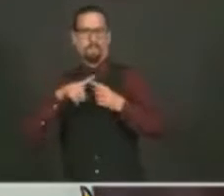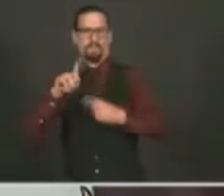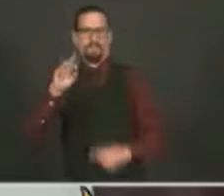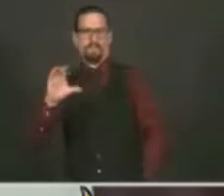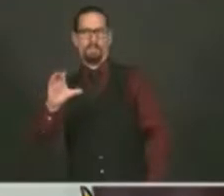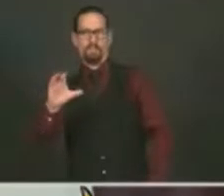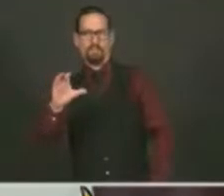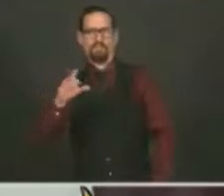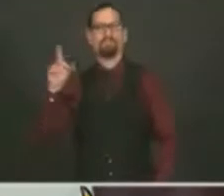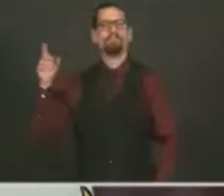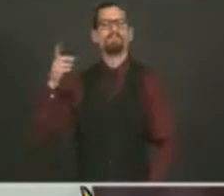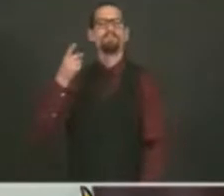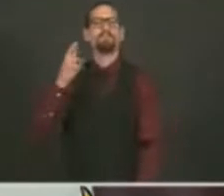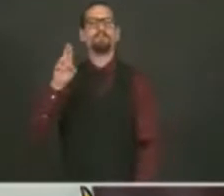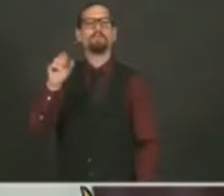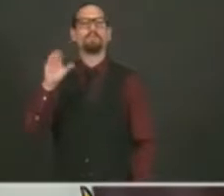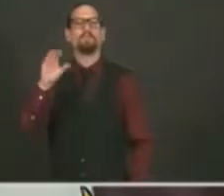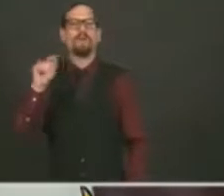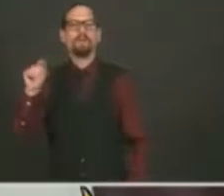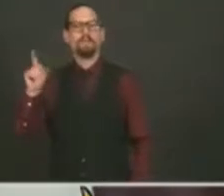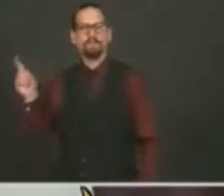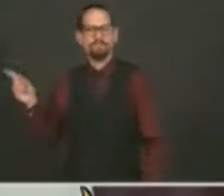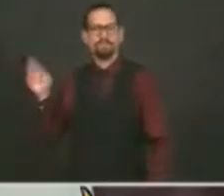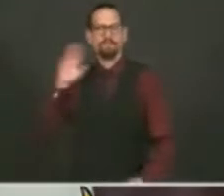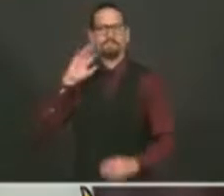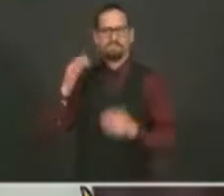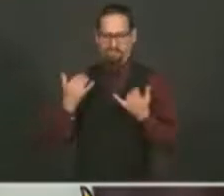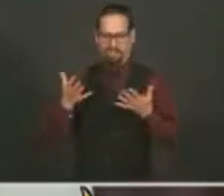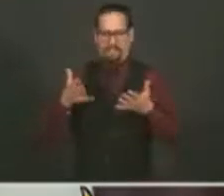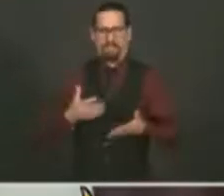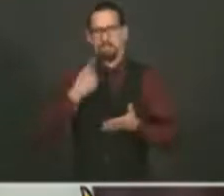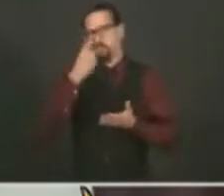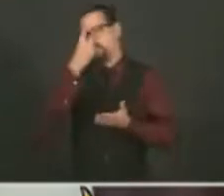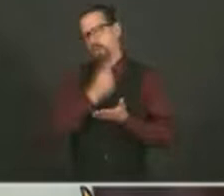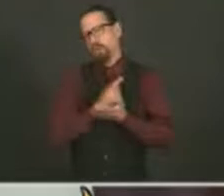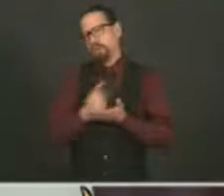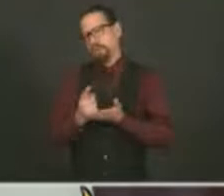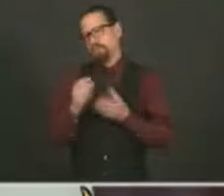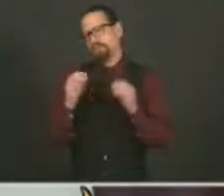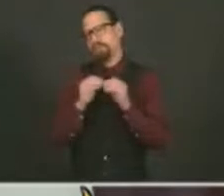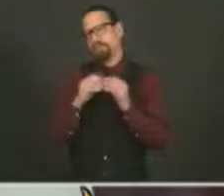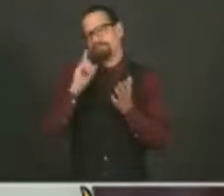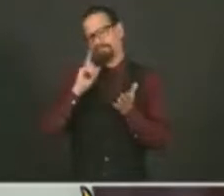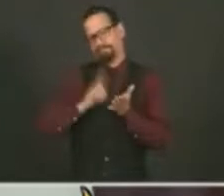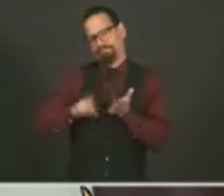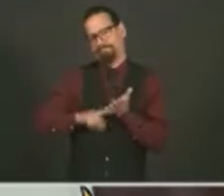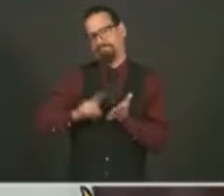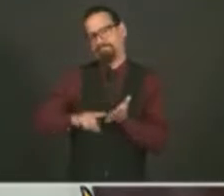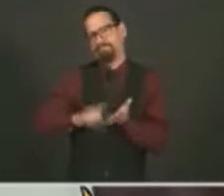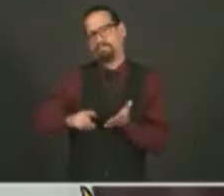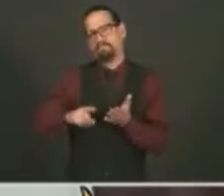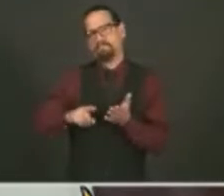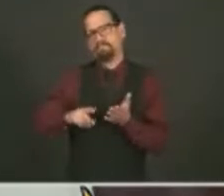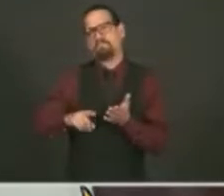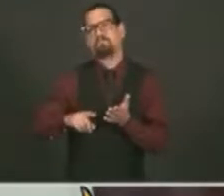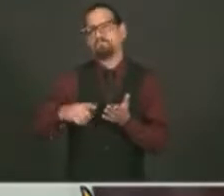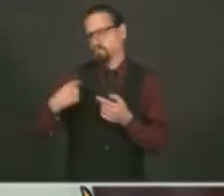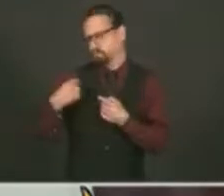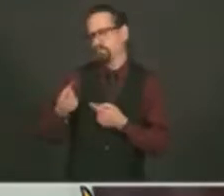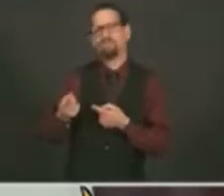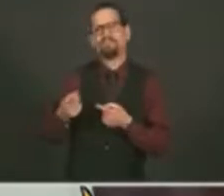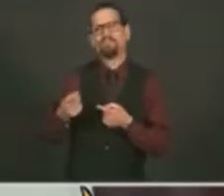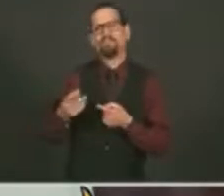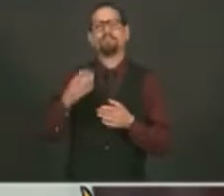data. And as a result, we're going to keep Central Falls and Providence in their partial